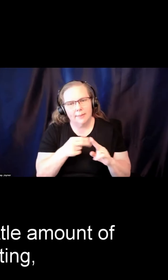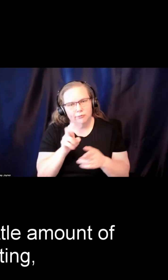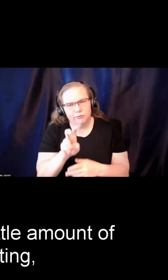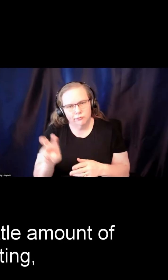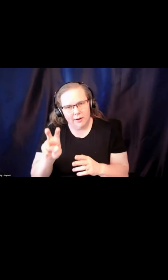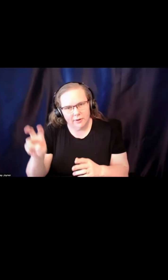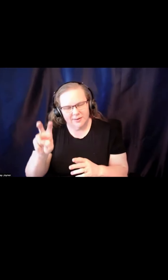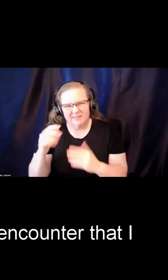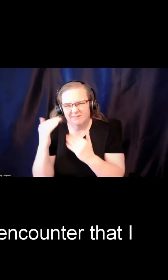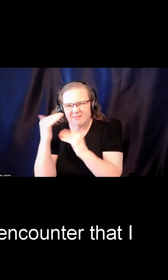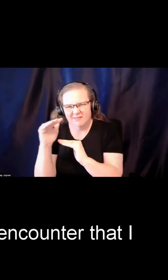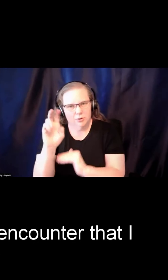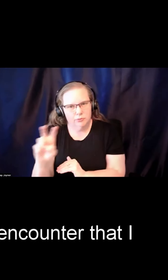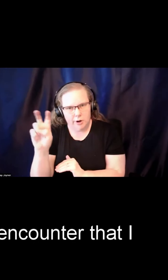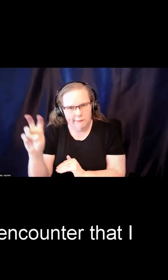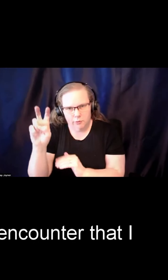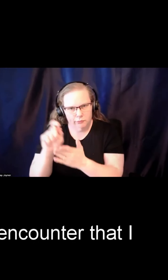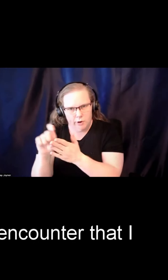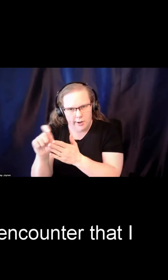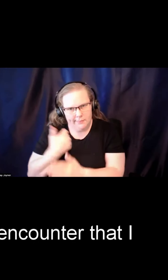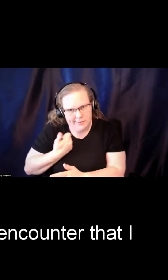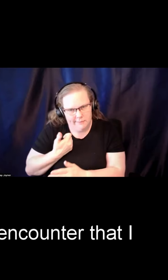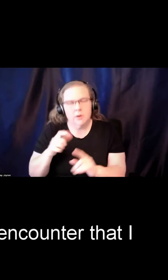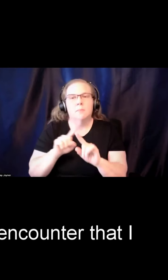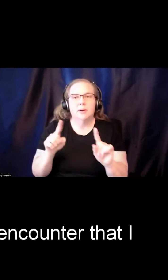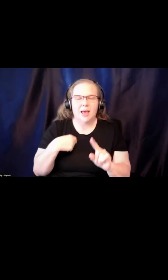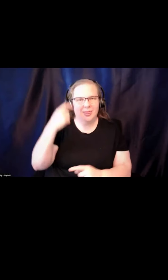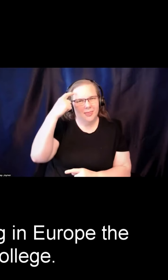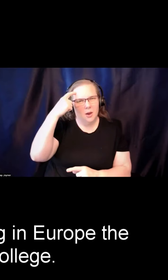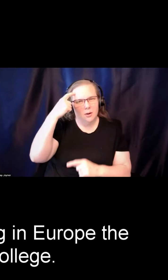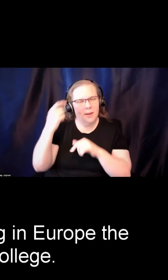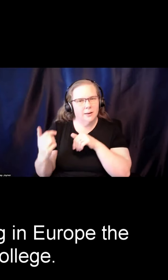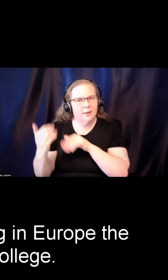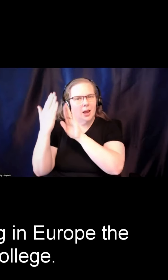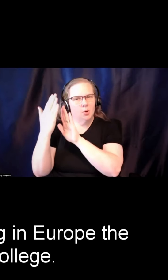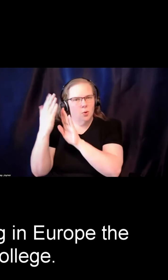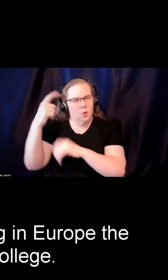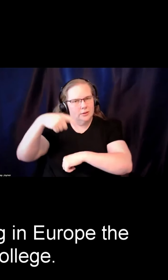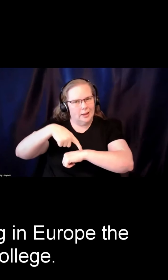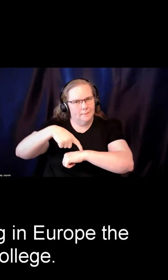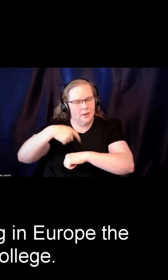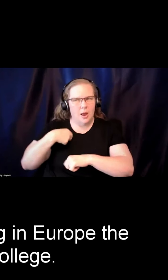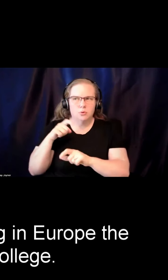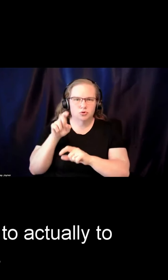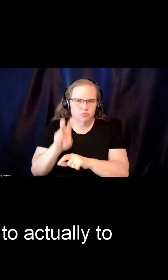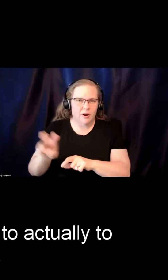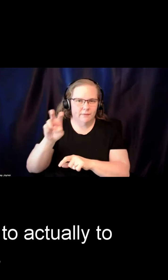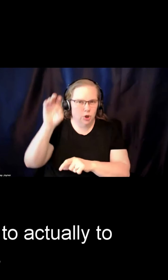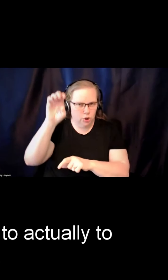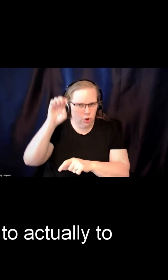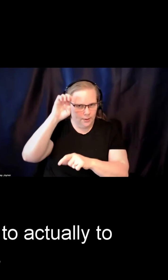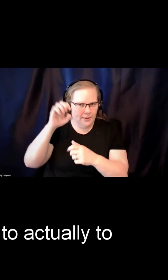little amount of travel writing. I thought about this encounter that I had when I was traveling in Europe the year after college. I